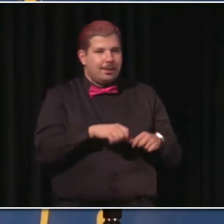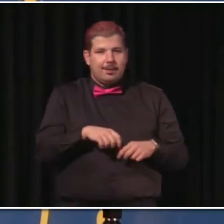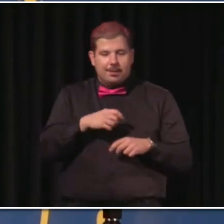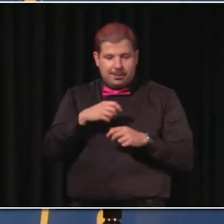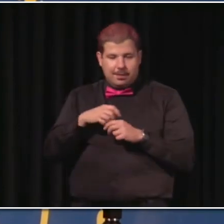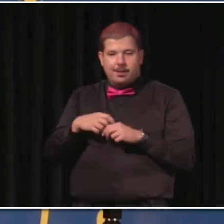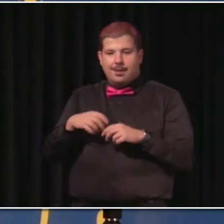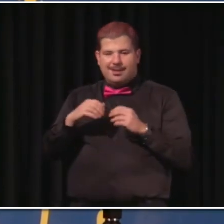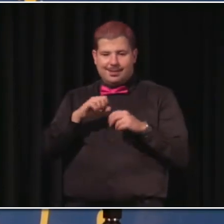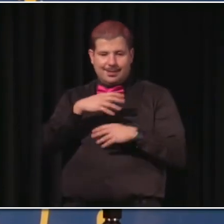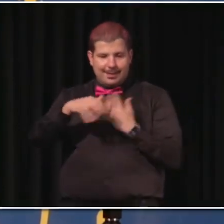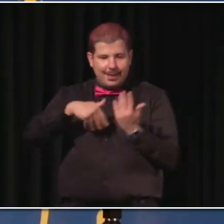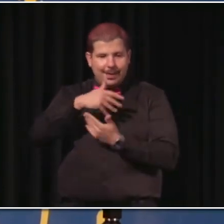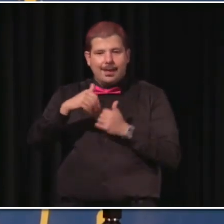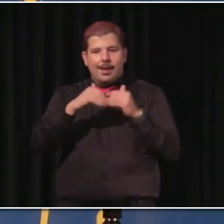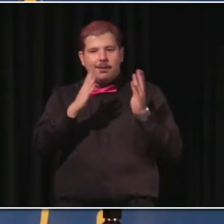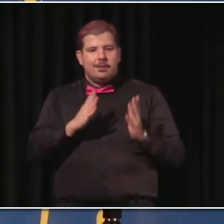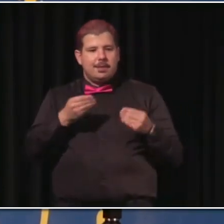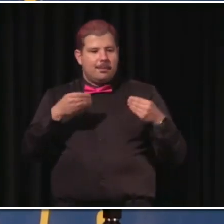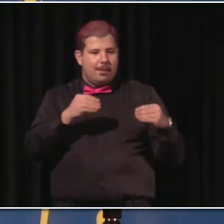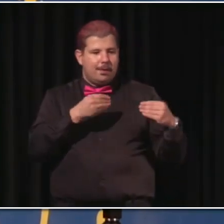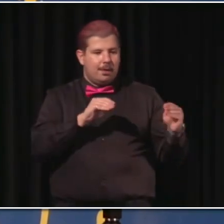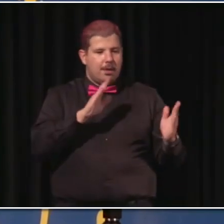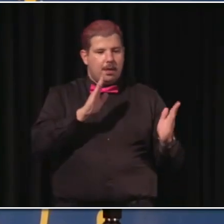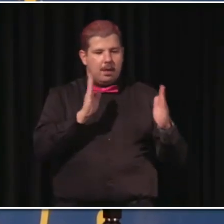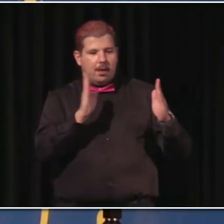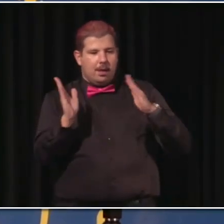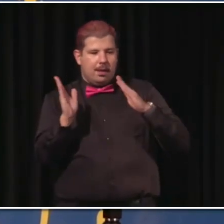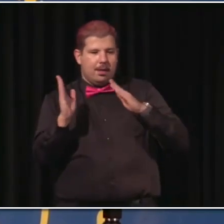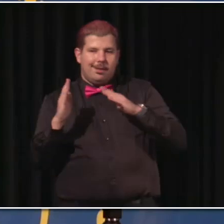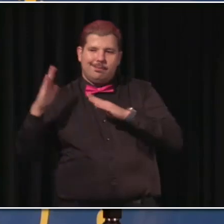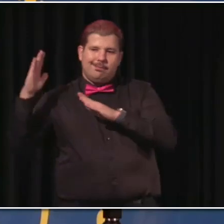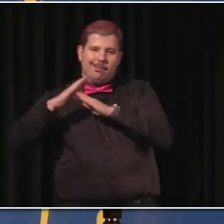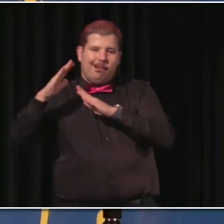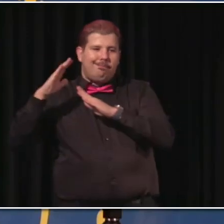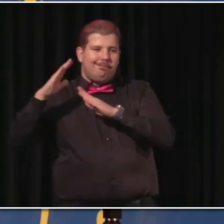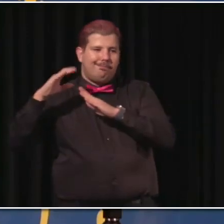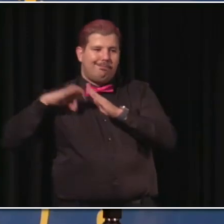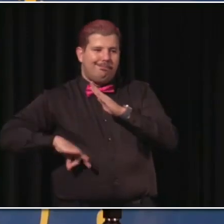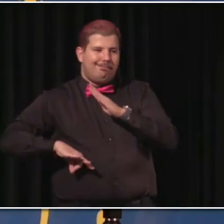and housing market tilted further towards those at the very top.